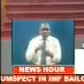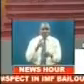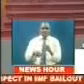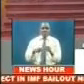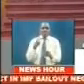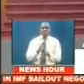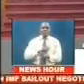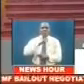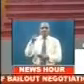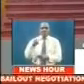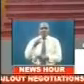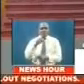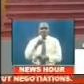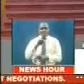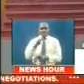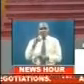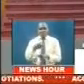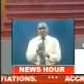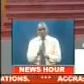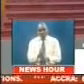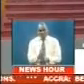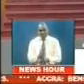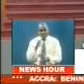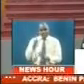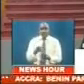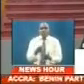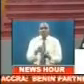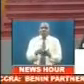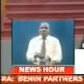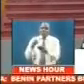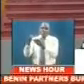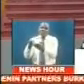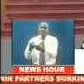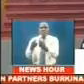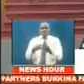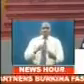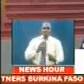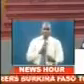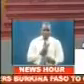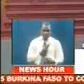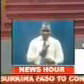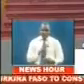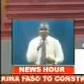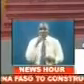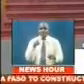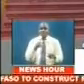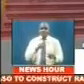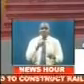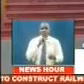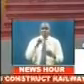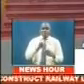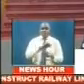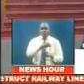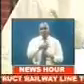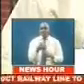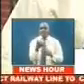board has seen it, debated it, and sent some comment to us. So clearly, unlike other countries or some countries or in the